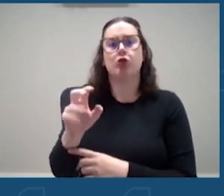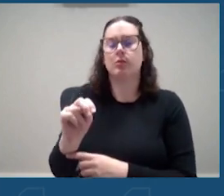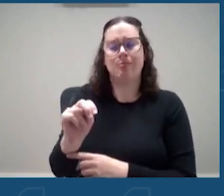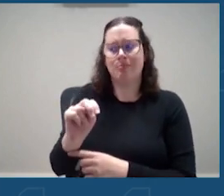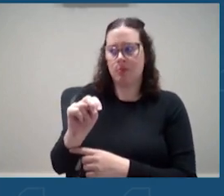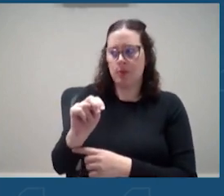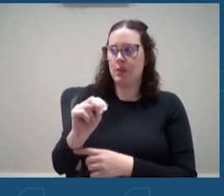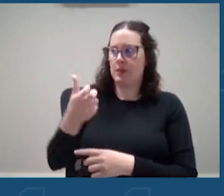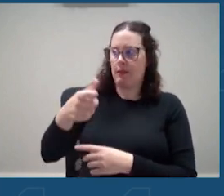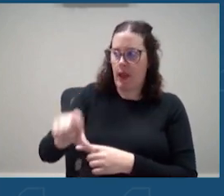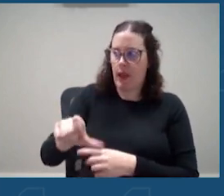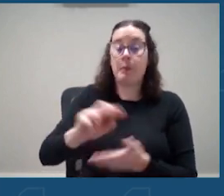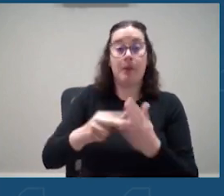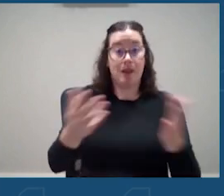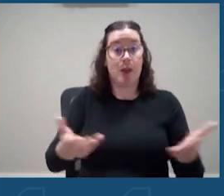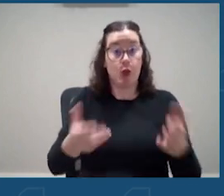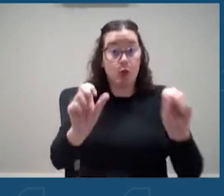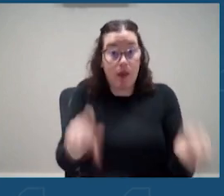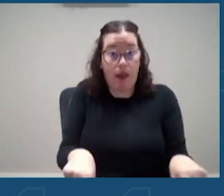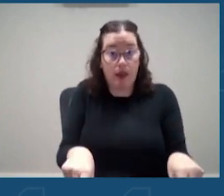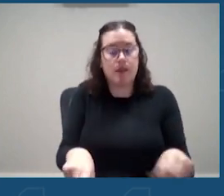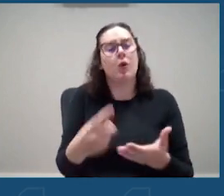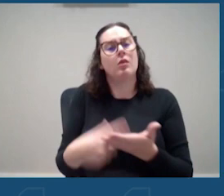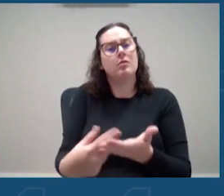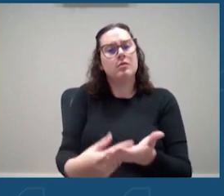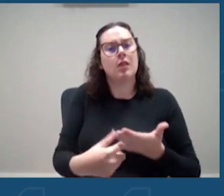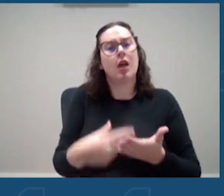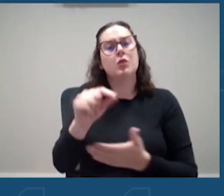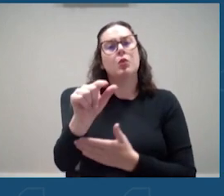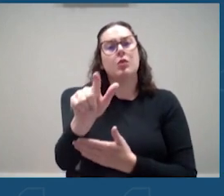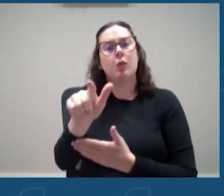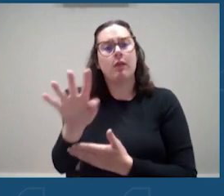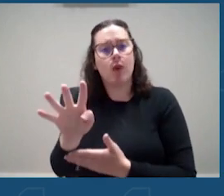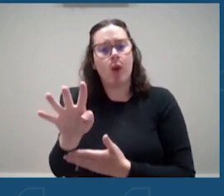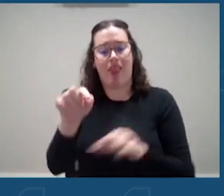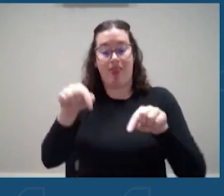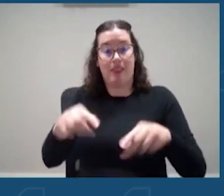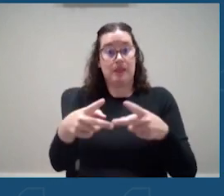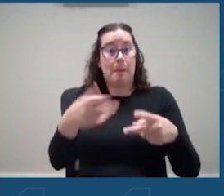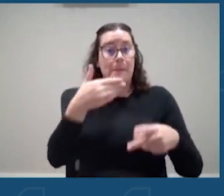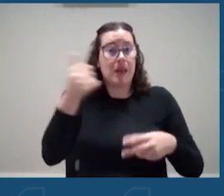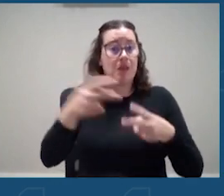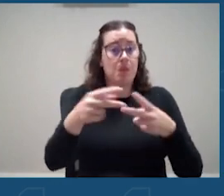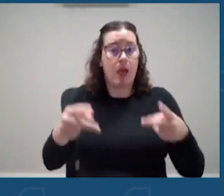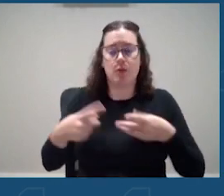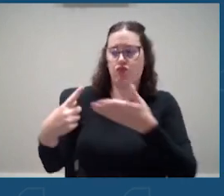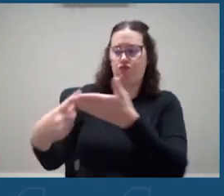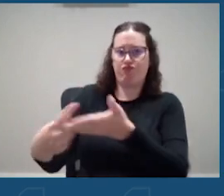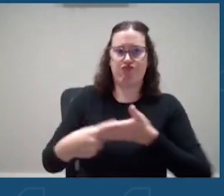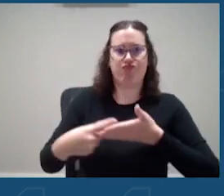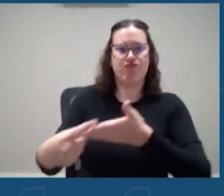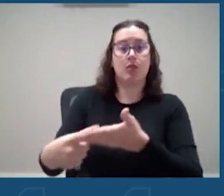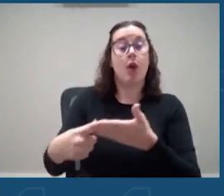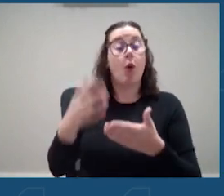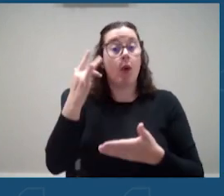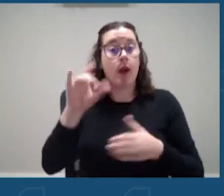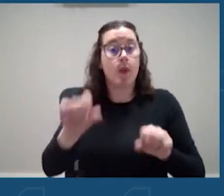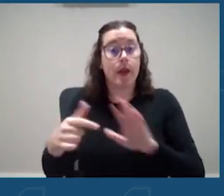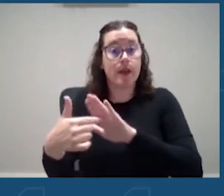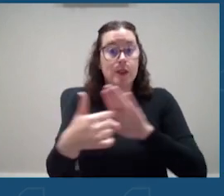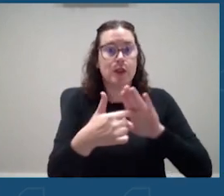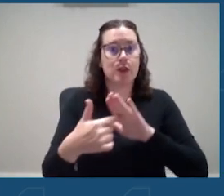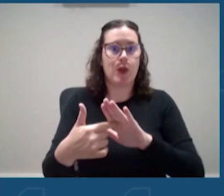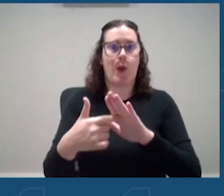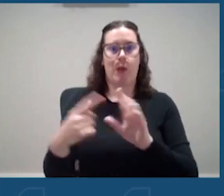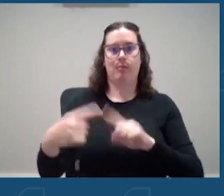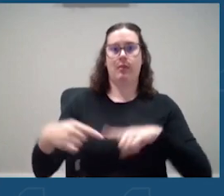in 2024. This is the place to have that conversation, we believe, because we're going to be able to show an incredible contrast and